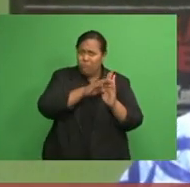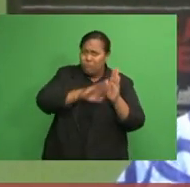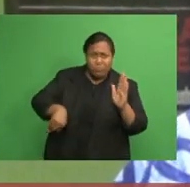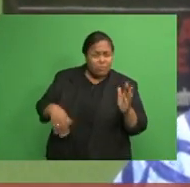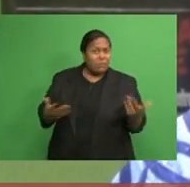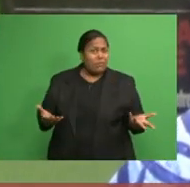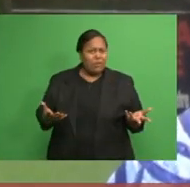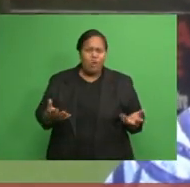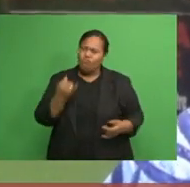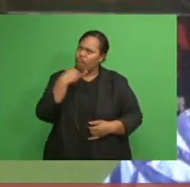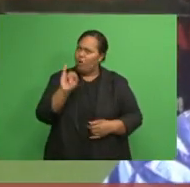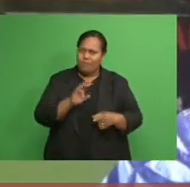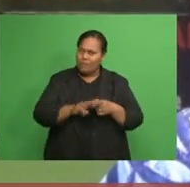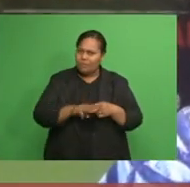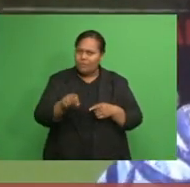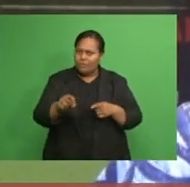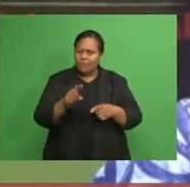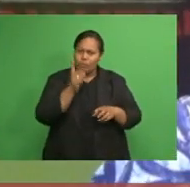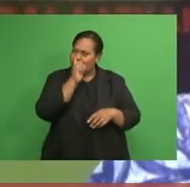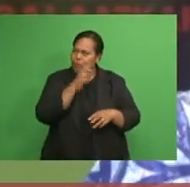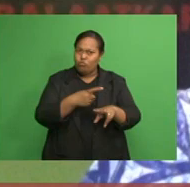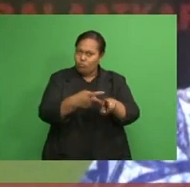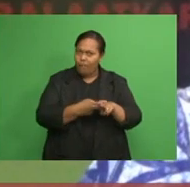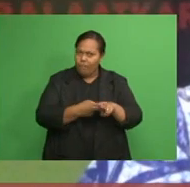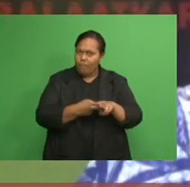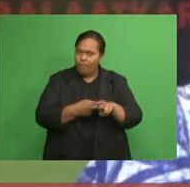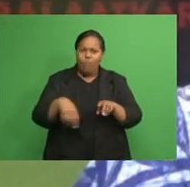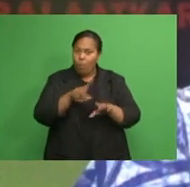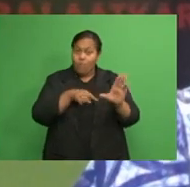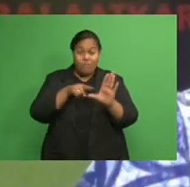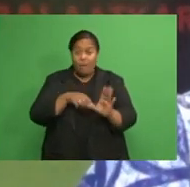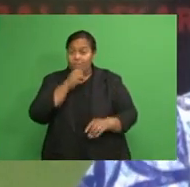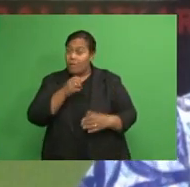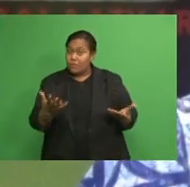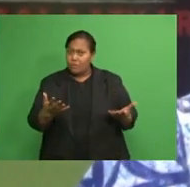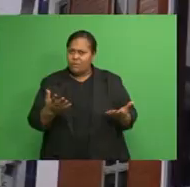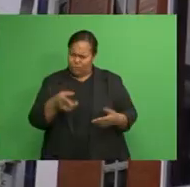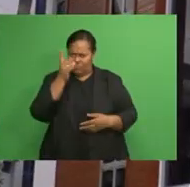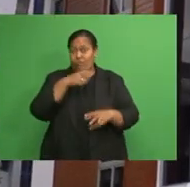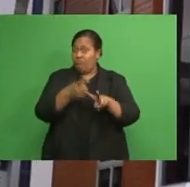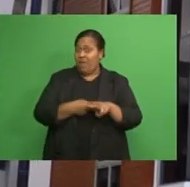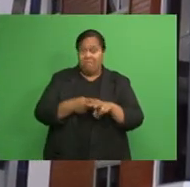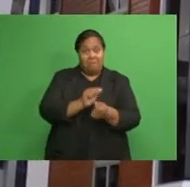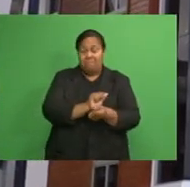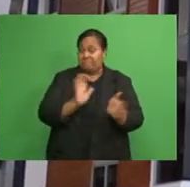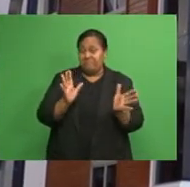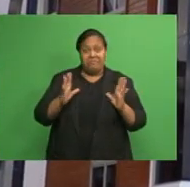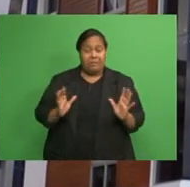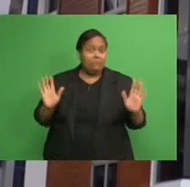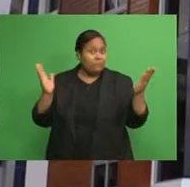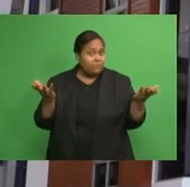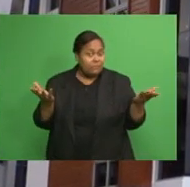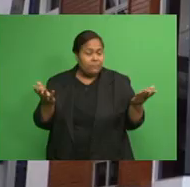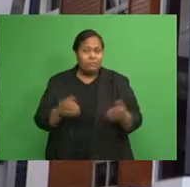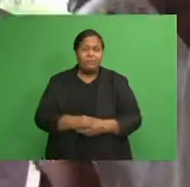message to perpetrators, to young men who are watching all of this, that we can all get away with it. The NGOs claim